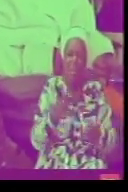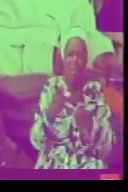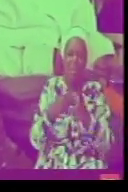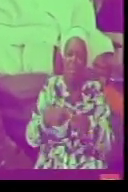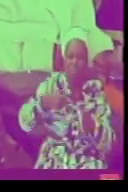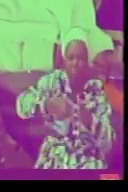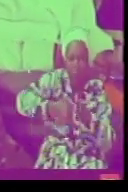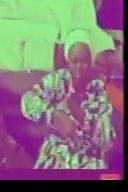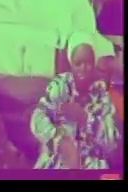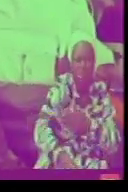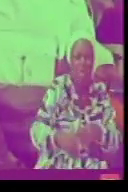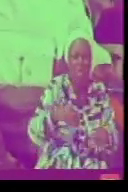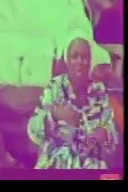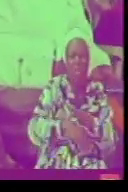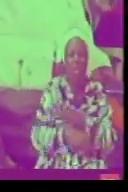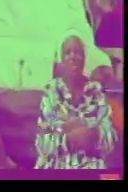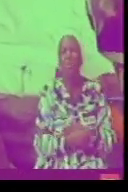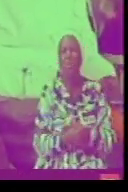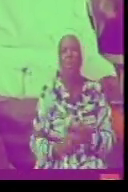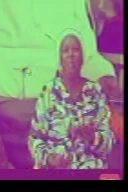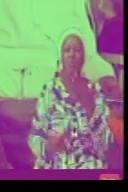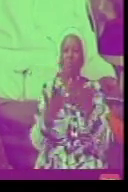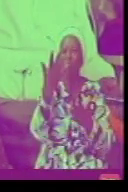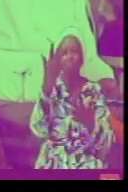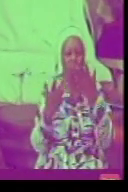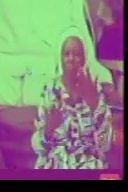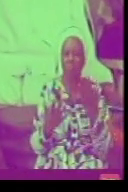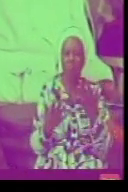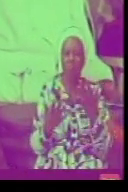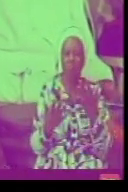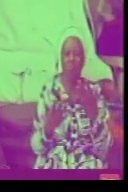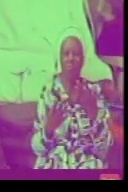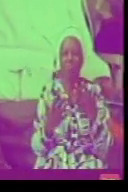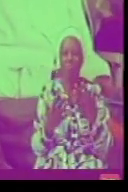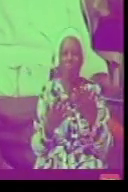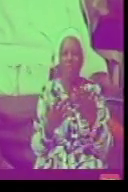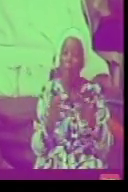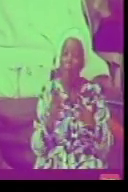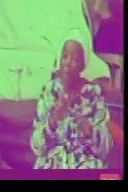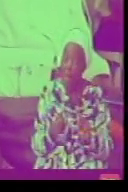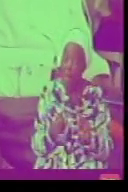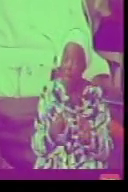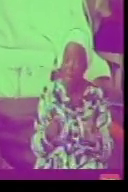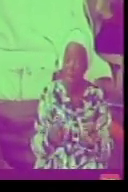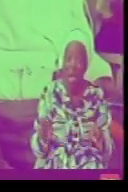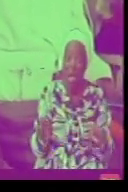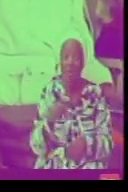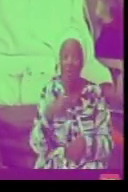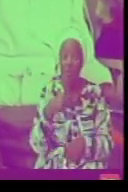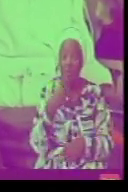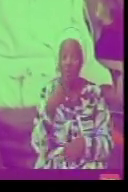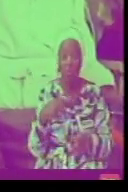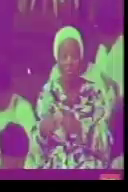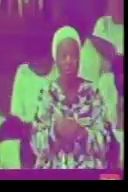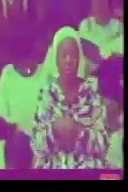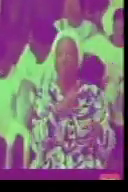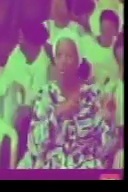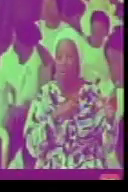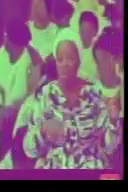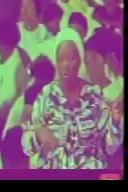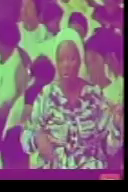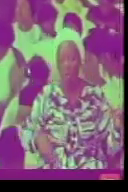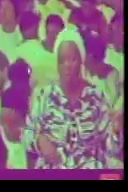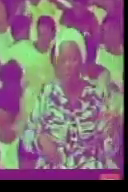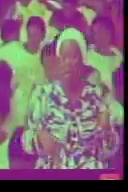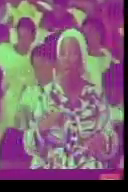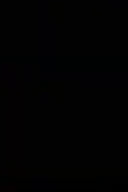that will drag you down, sink you down into everlasting punishment, hell. But